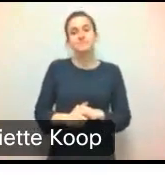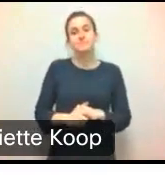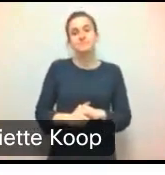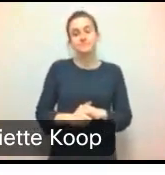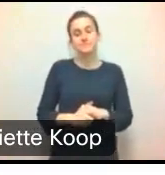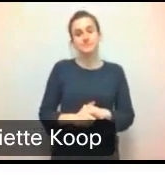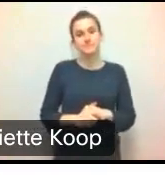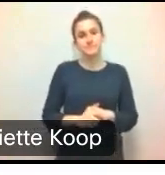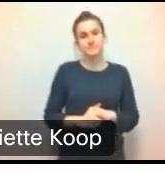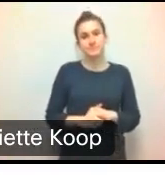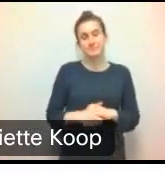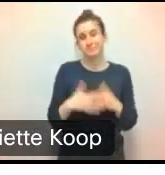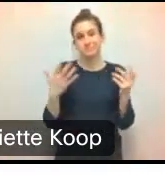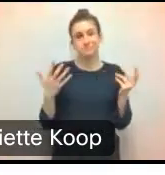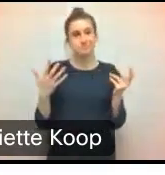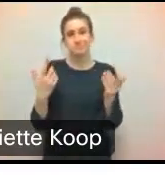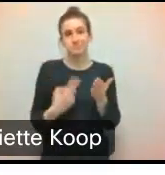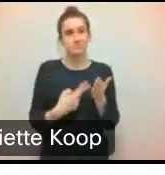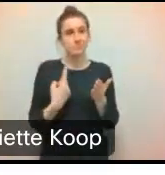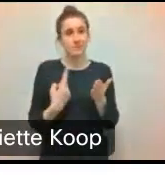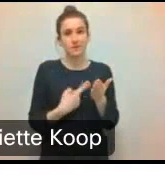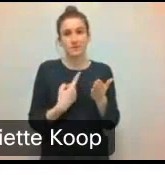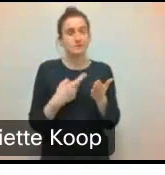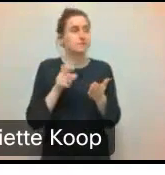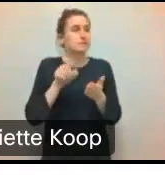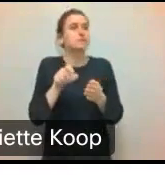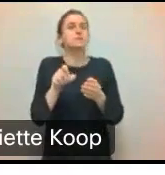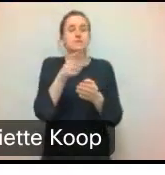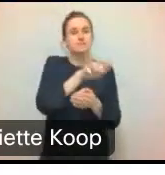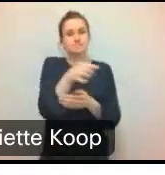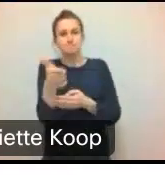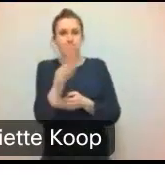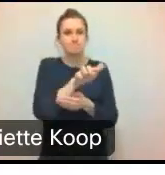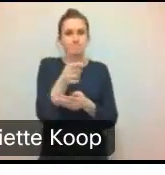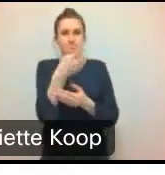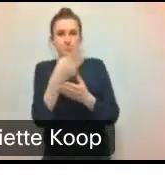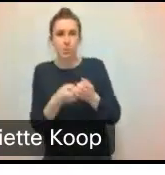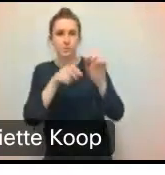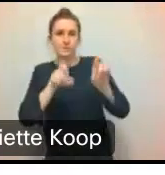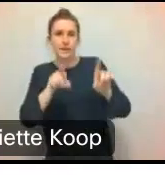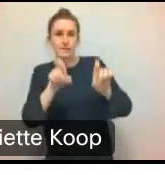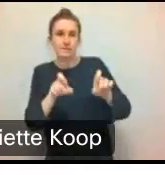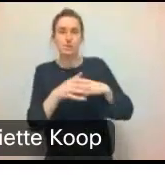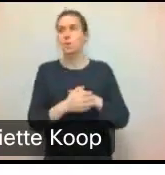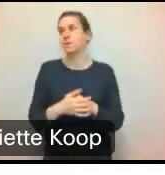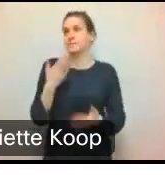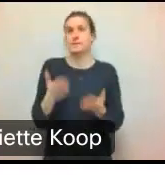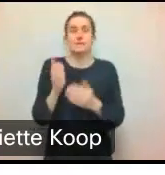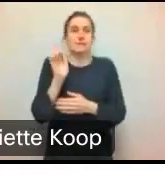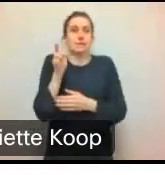So I never, like I said, sometimes you might want to go back and forth between the two, or you might just grow out of it.